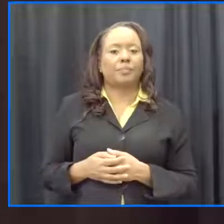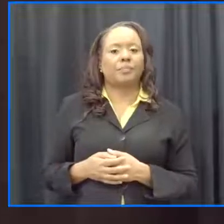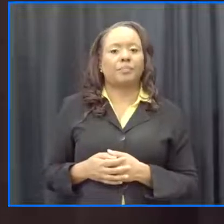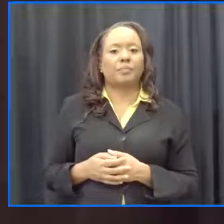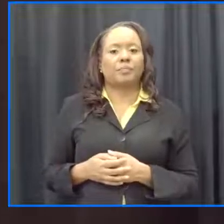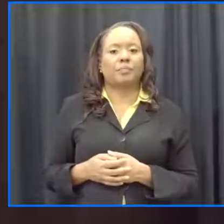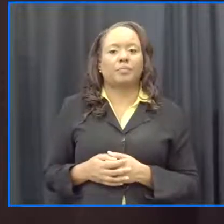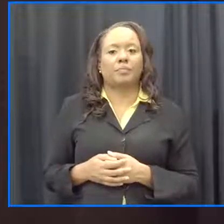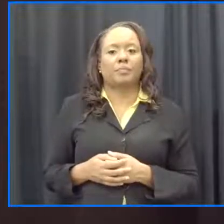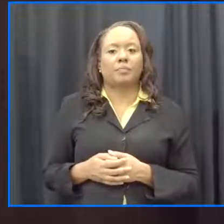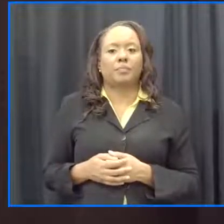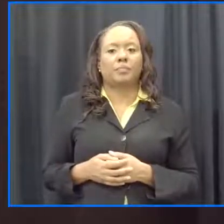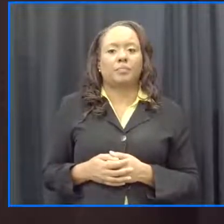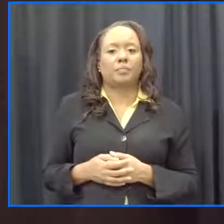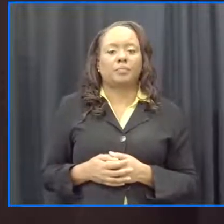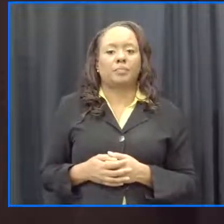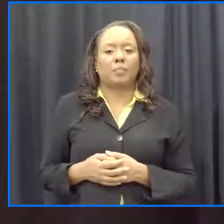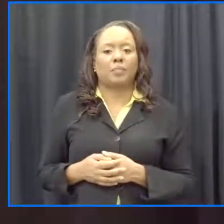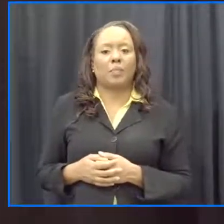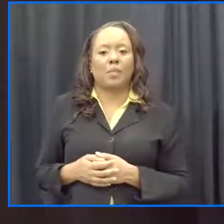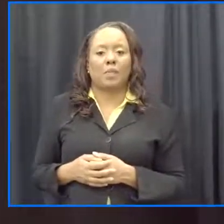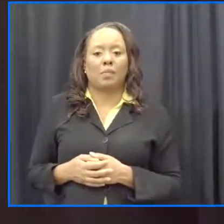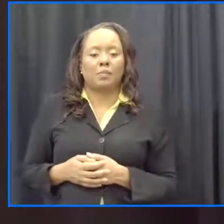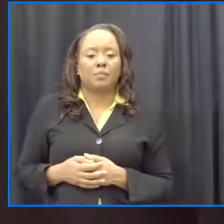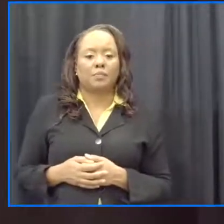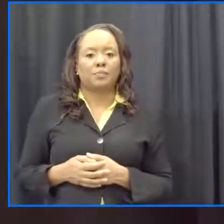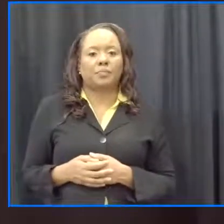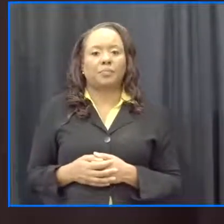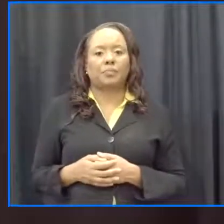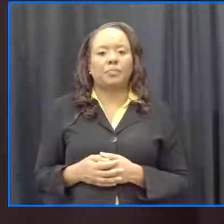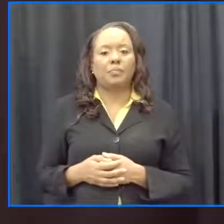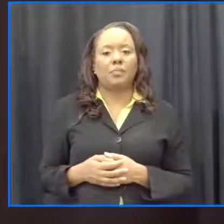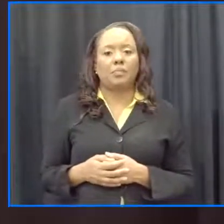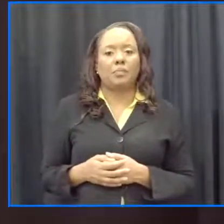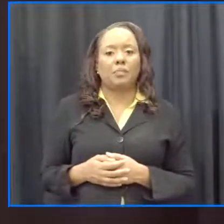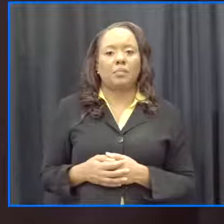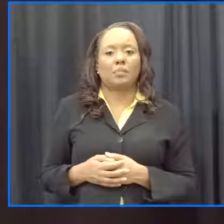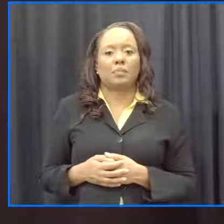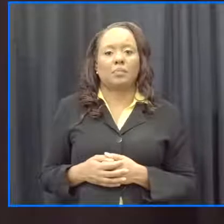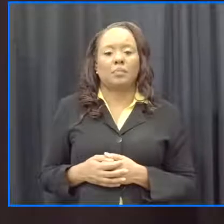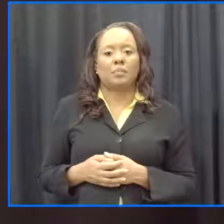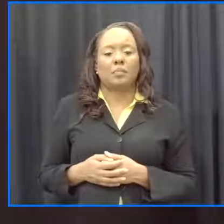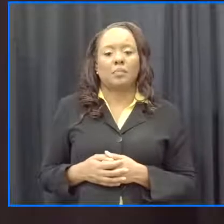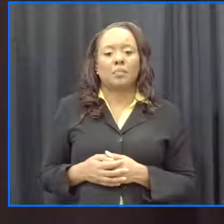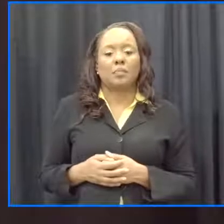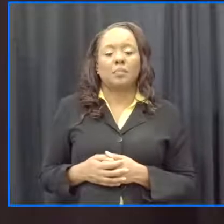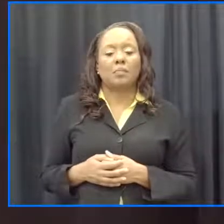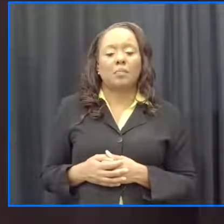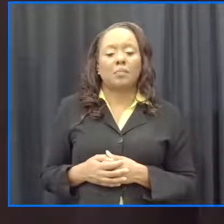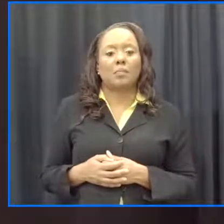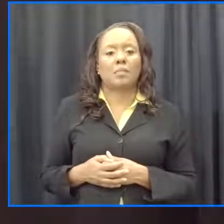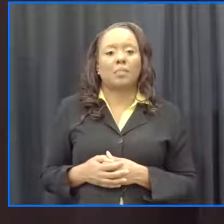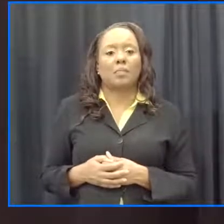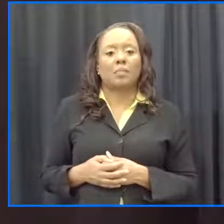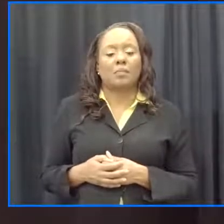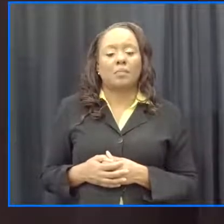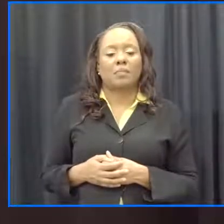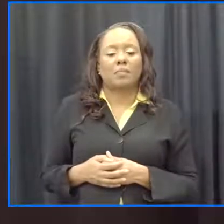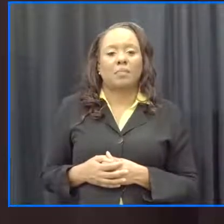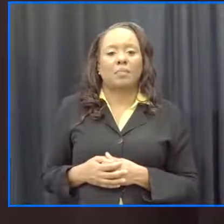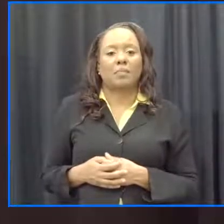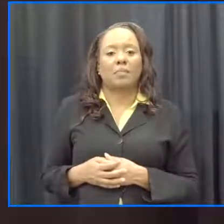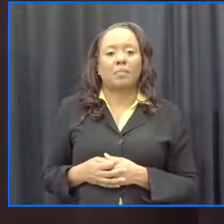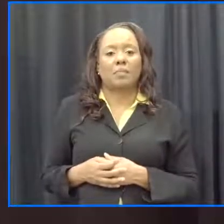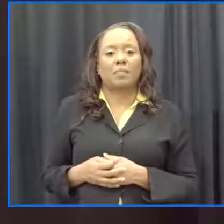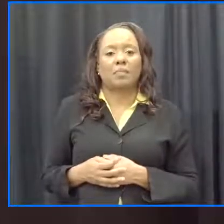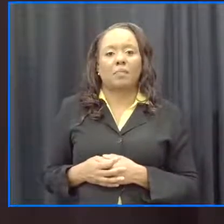The work of the Commission is being facilitated with a working draft document prepared by the